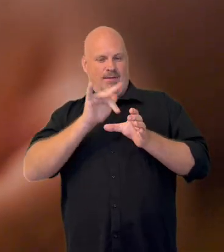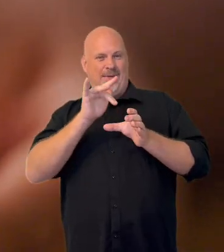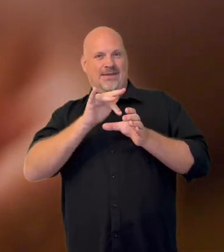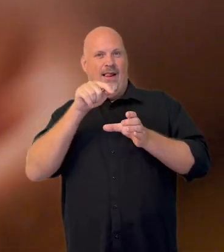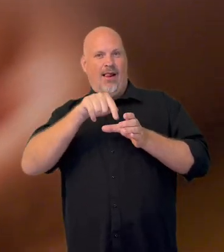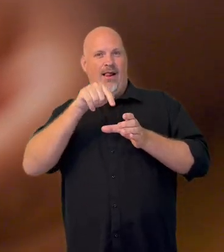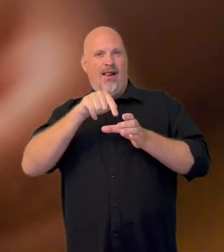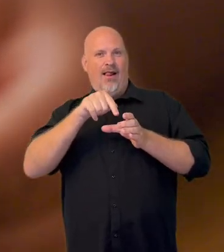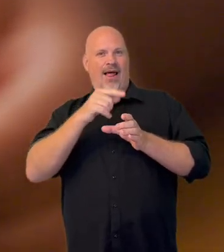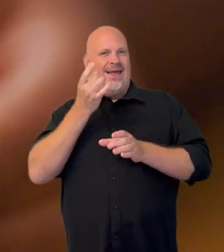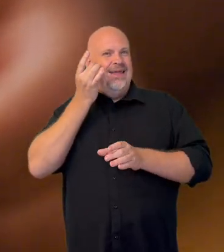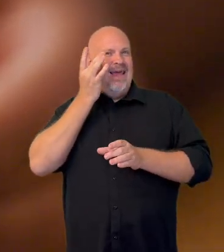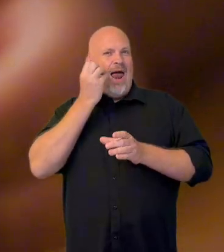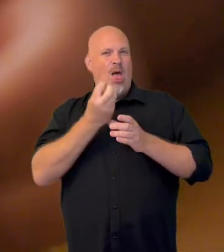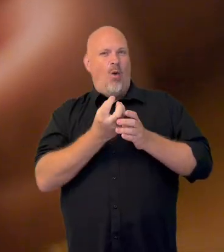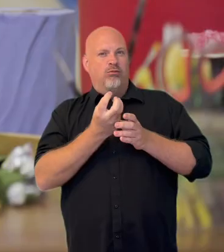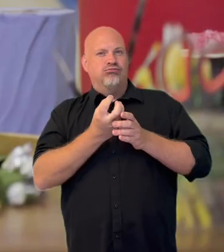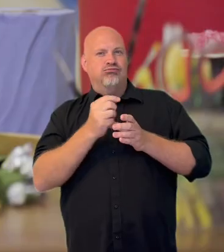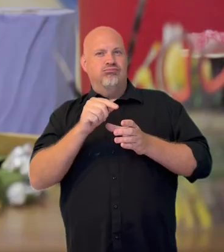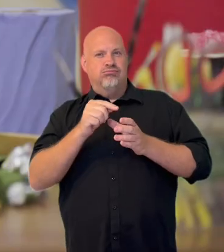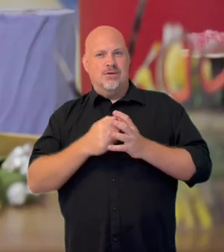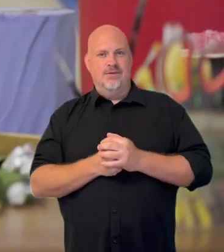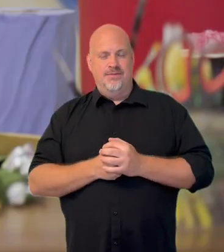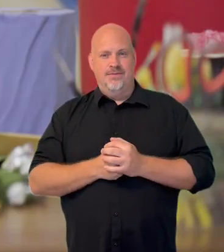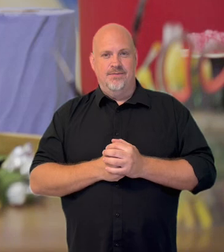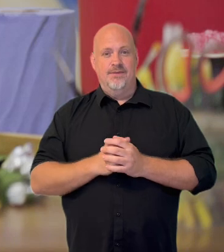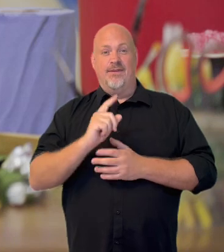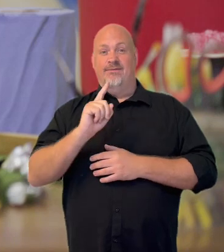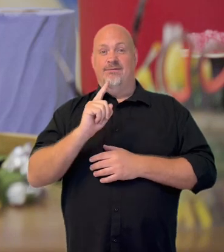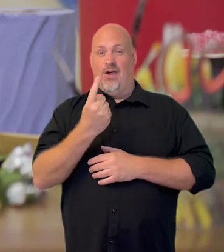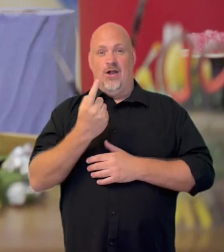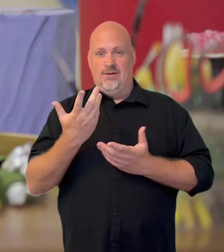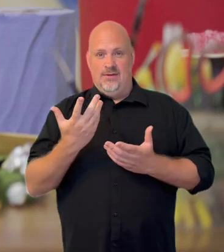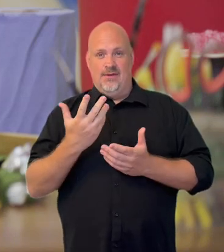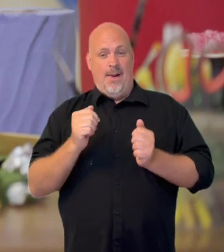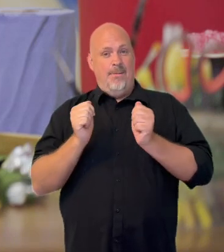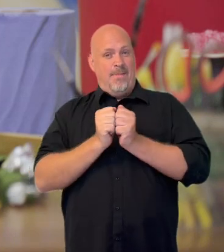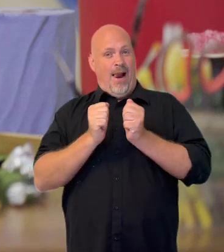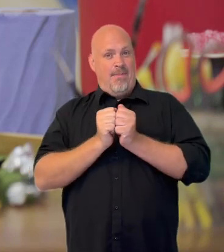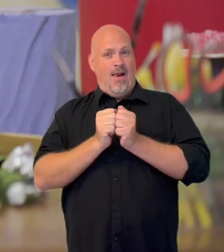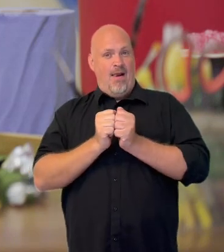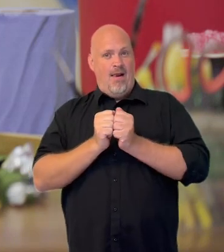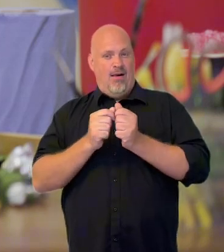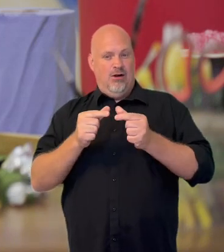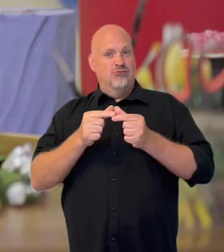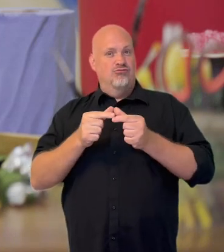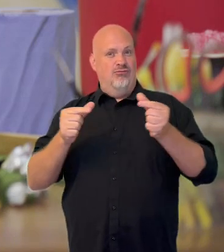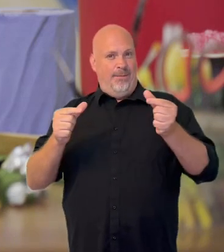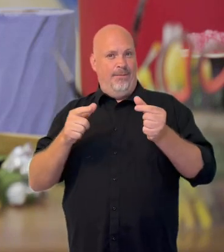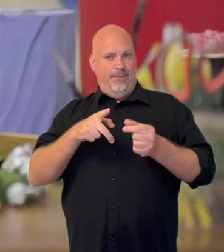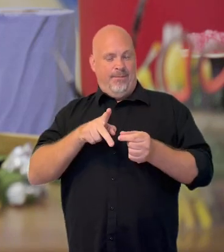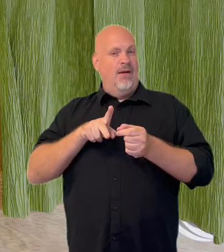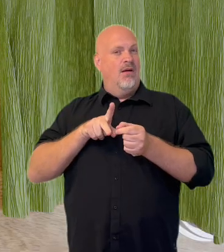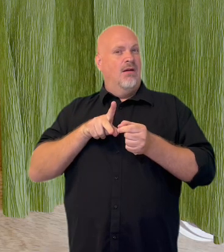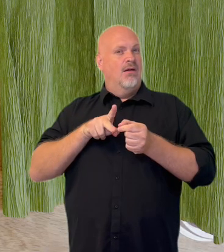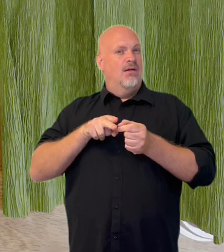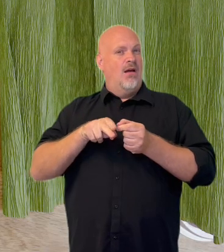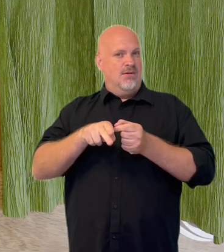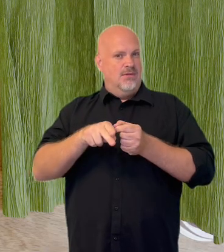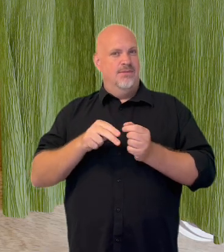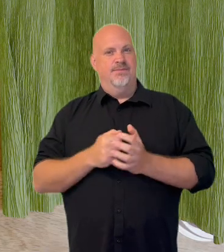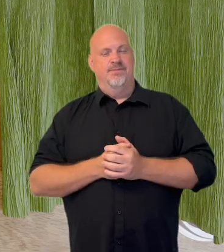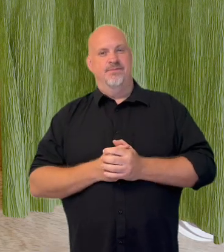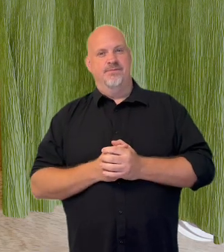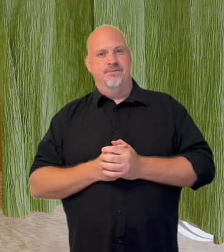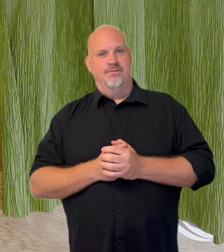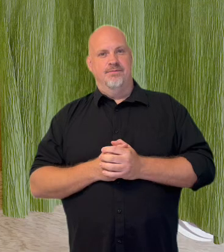yellow pieces. So what we first want to do is to cut a strip of